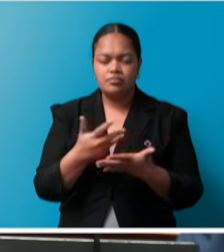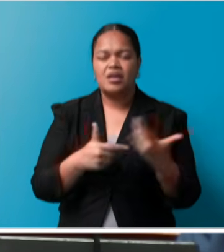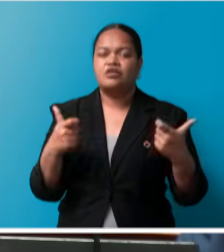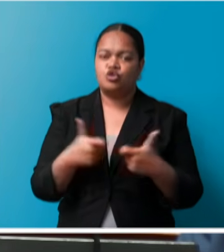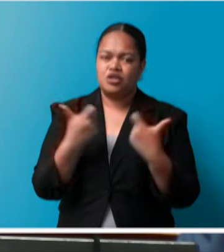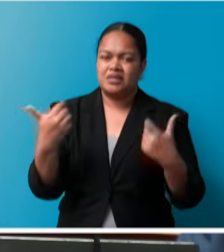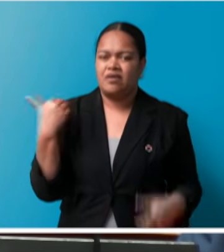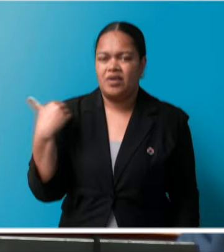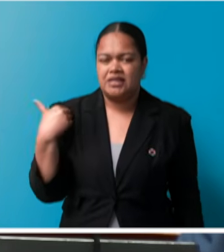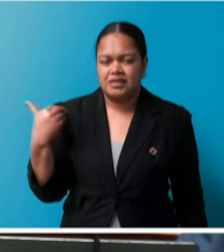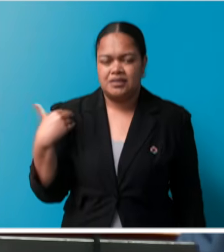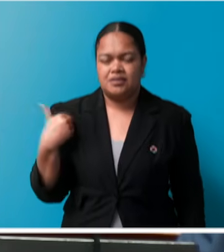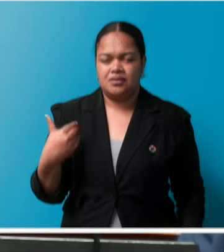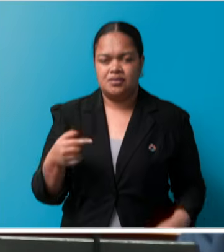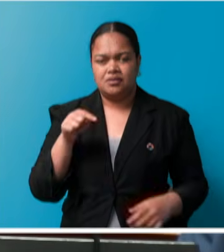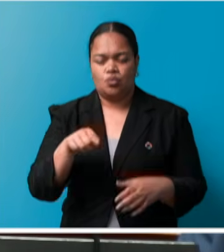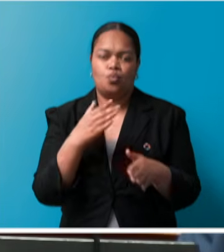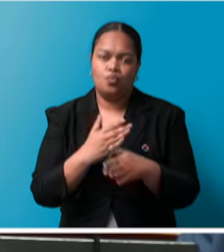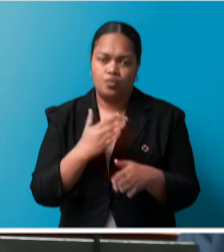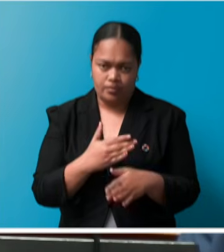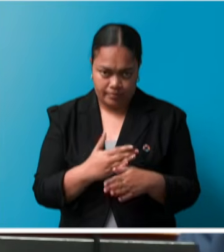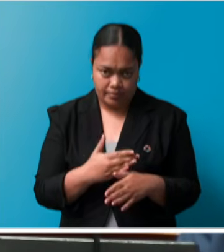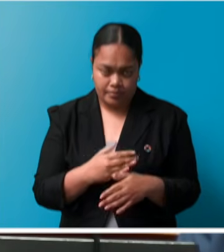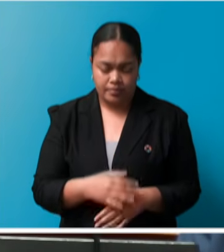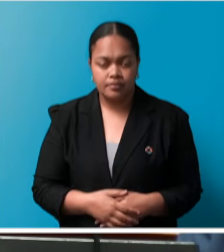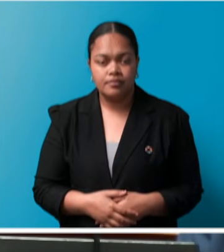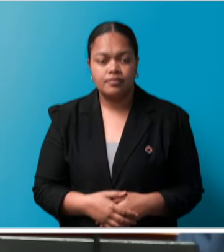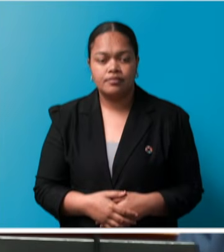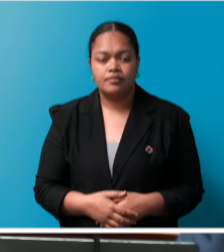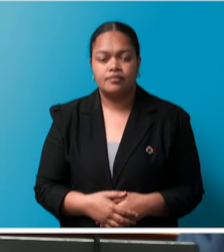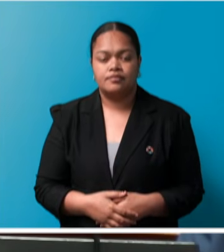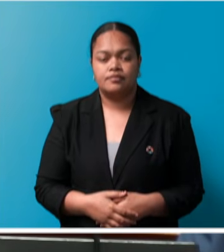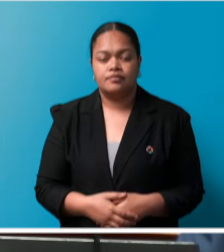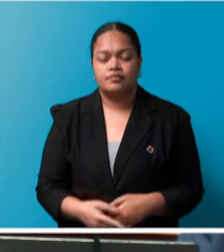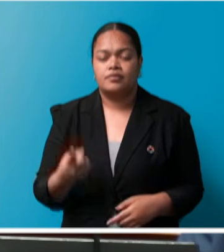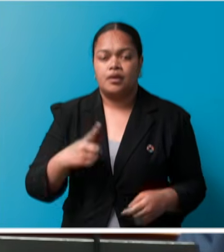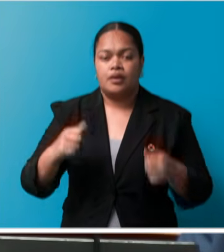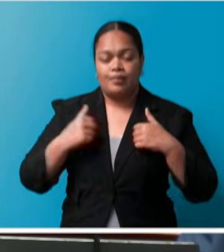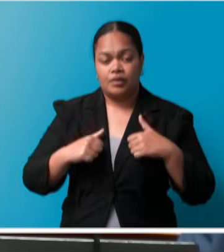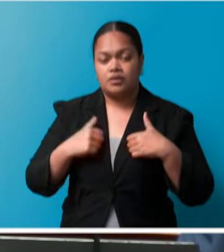affecting their respective operations and to coordinate practical solutions.